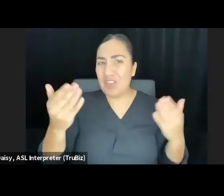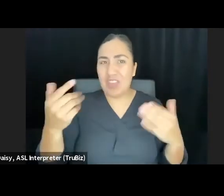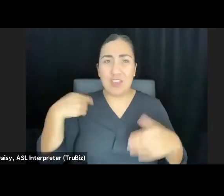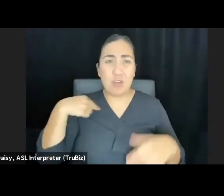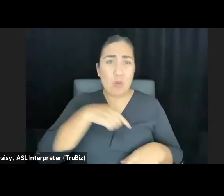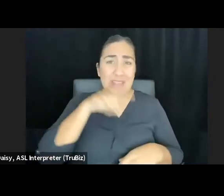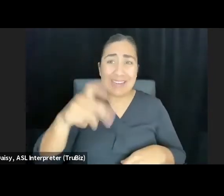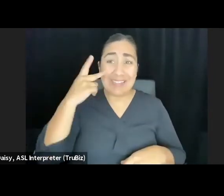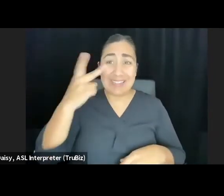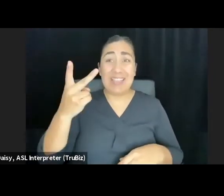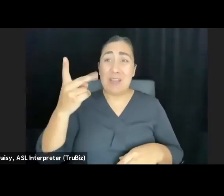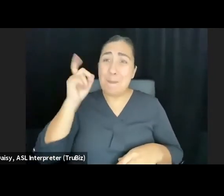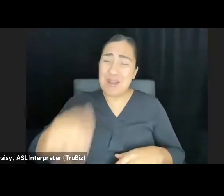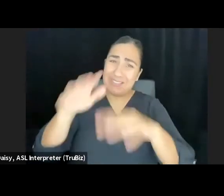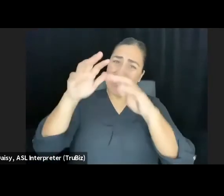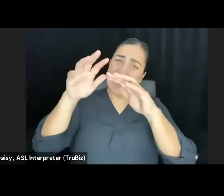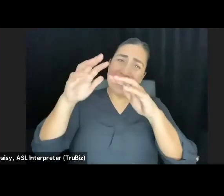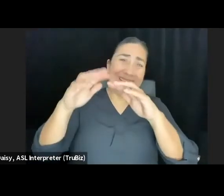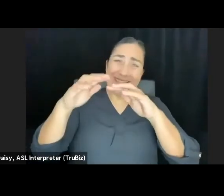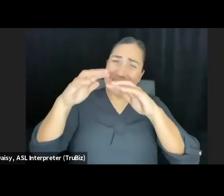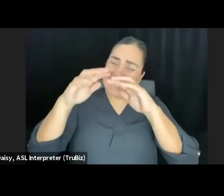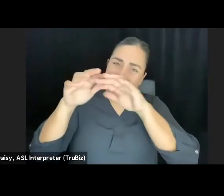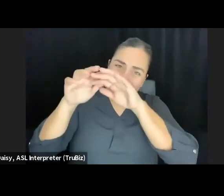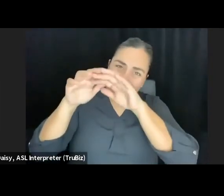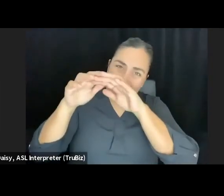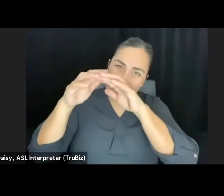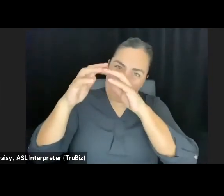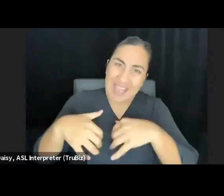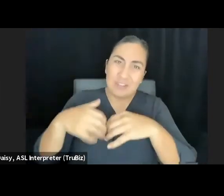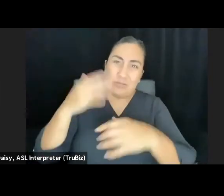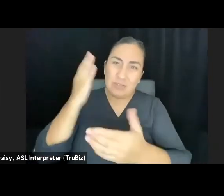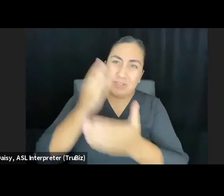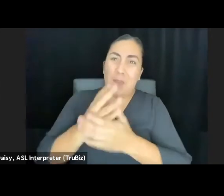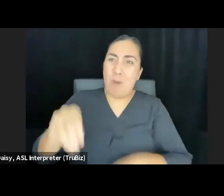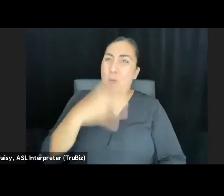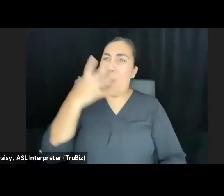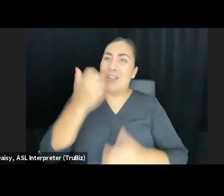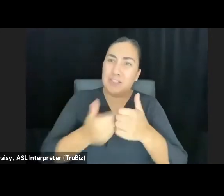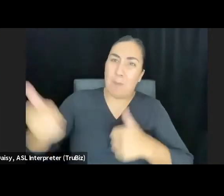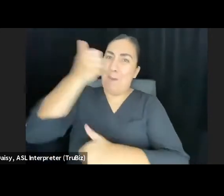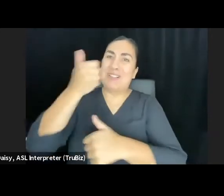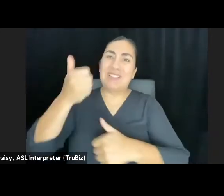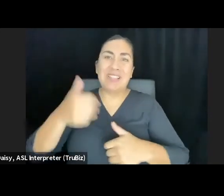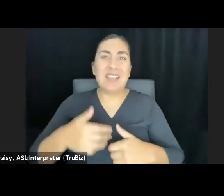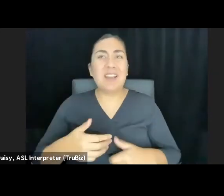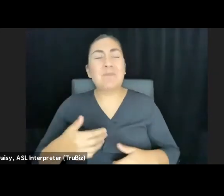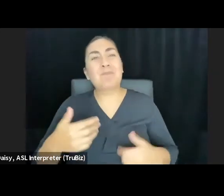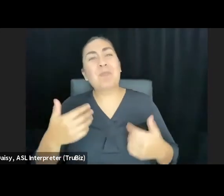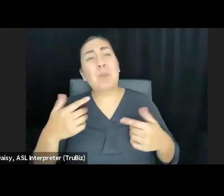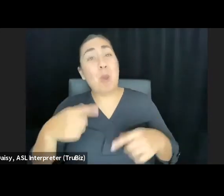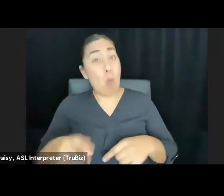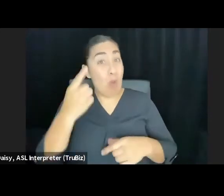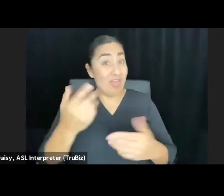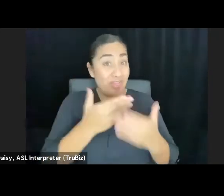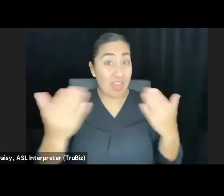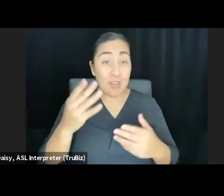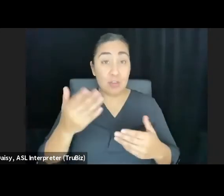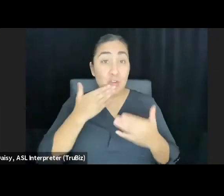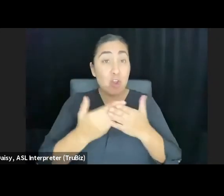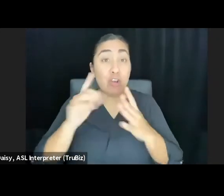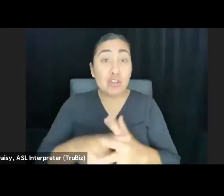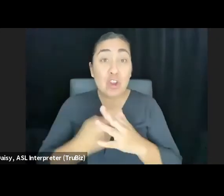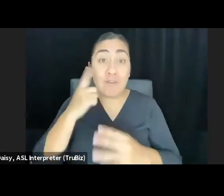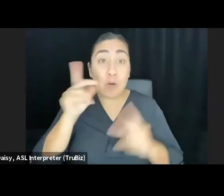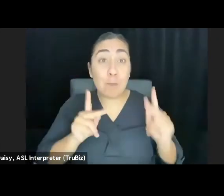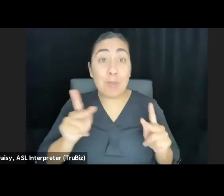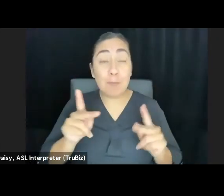land acknowledgement, people acknowledging the land that they're on, which is great. It is such a good start for people to come into that understanding that they are standing